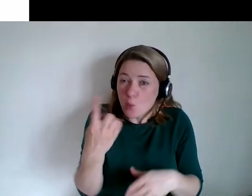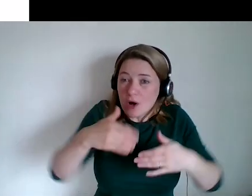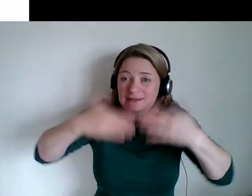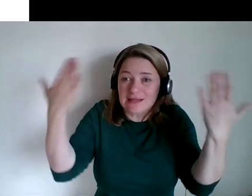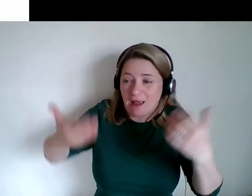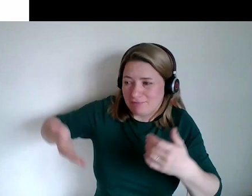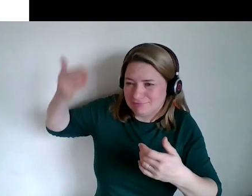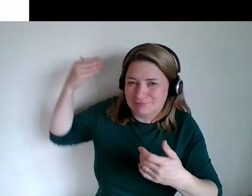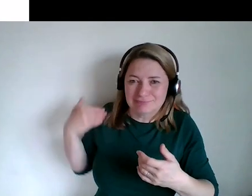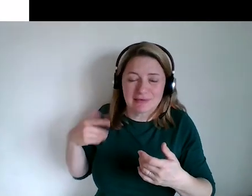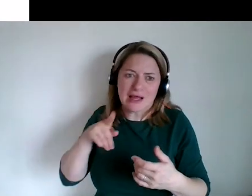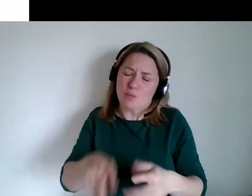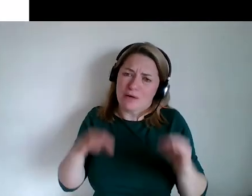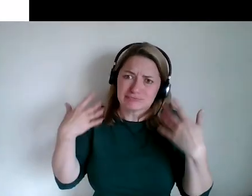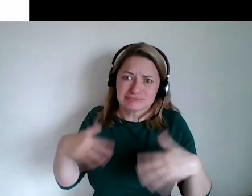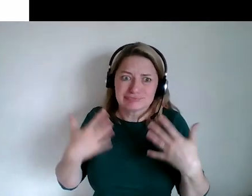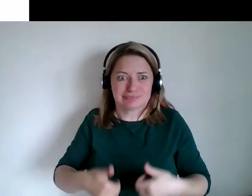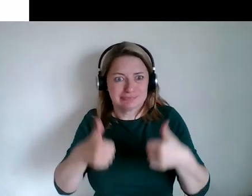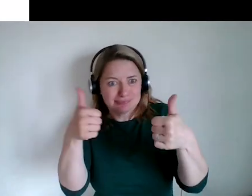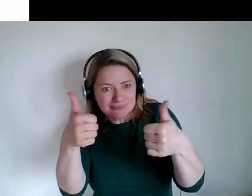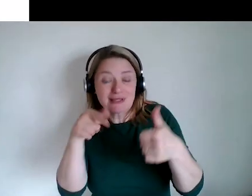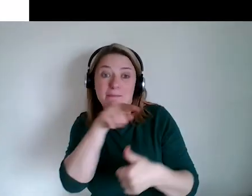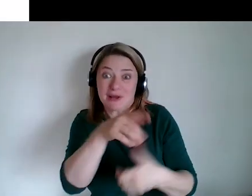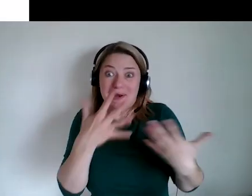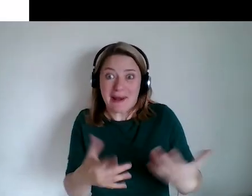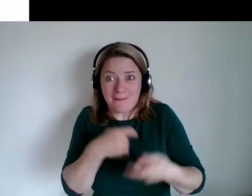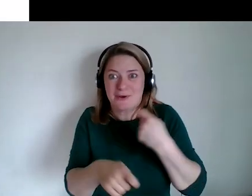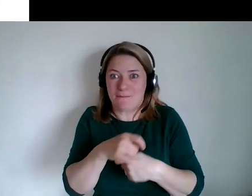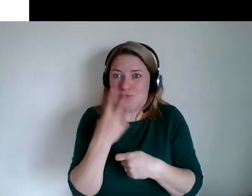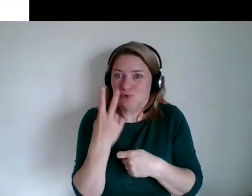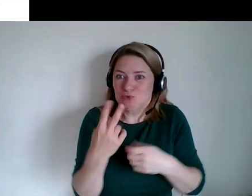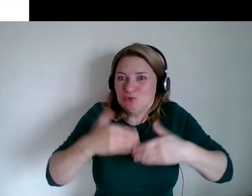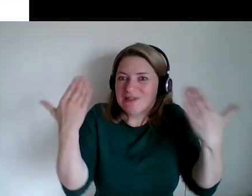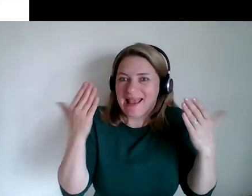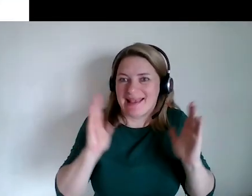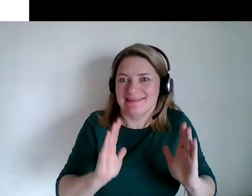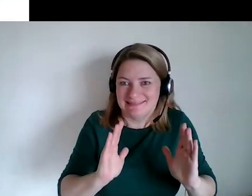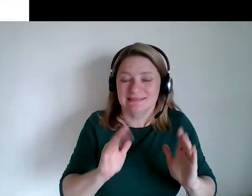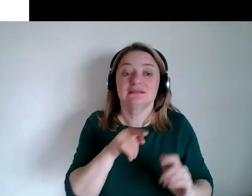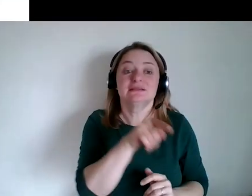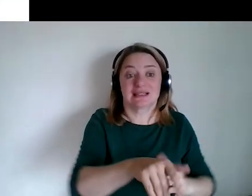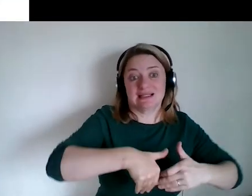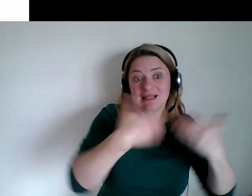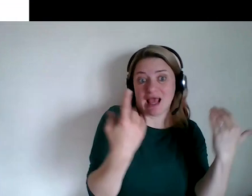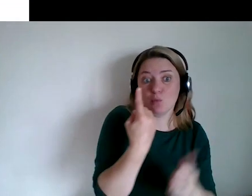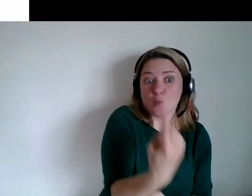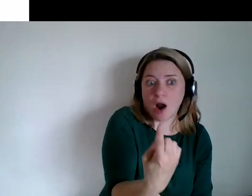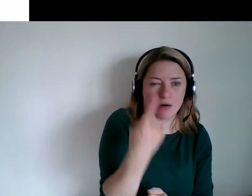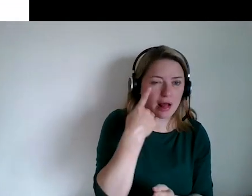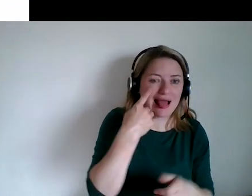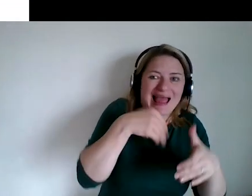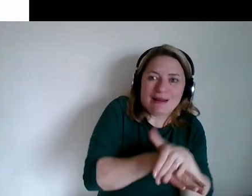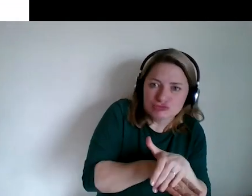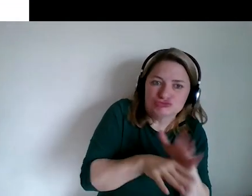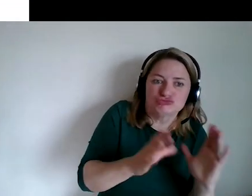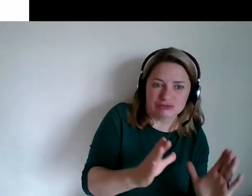super in-person interactive day, which we're now going to run over 2 days, where day 1 is for those with entry level, but day 2 are